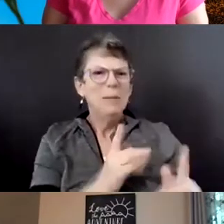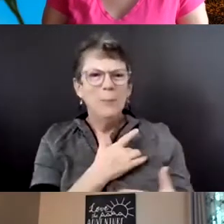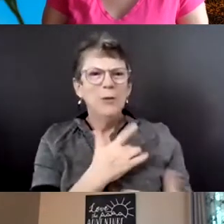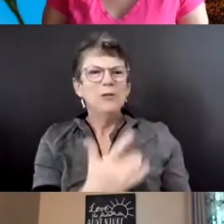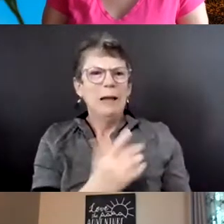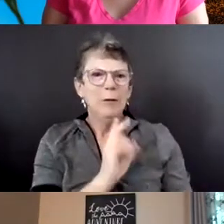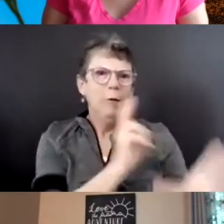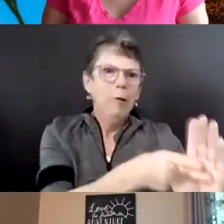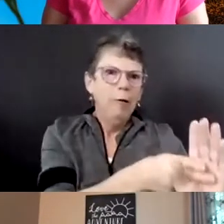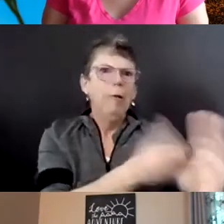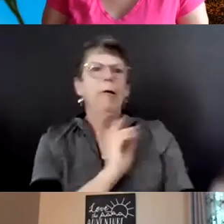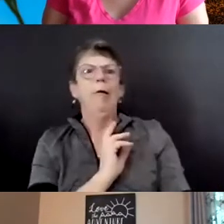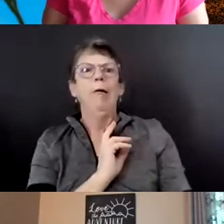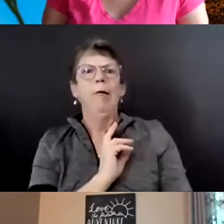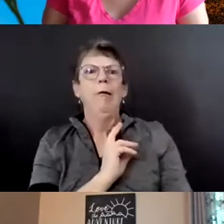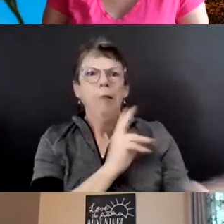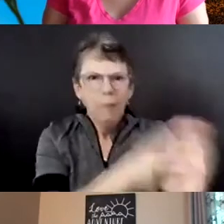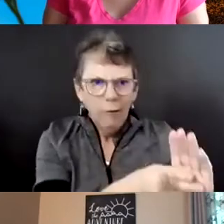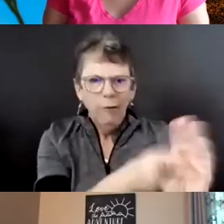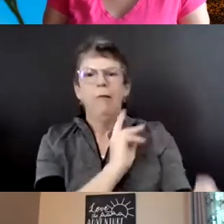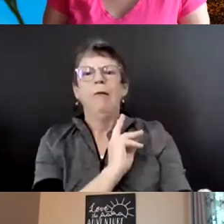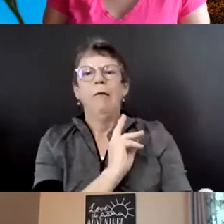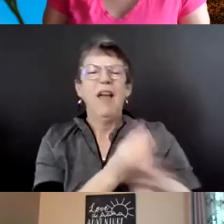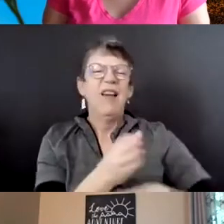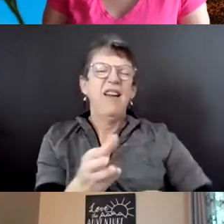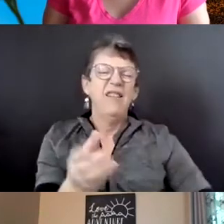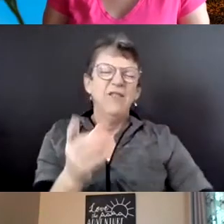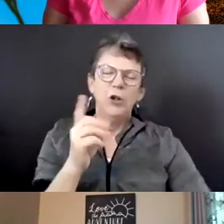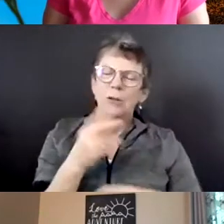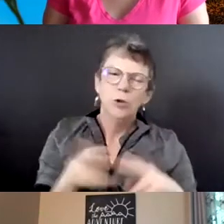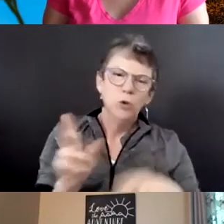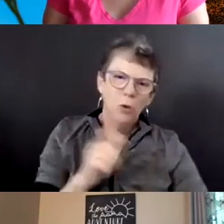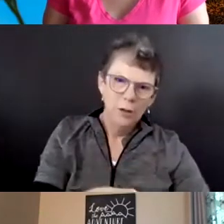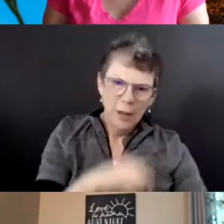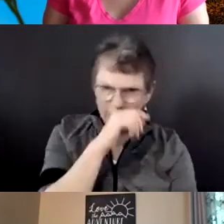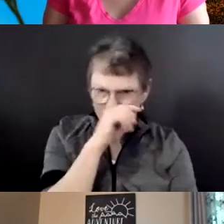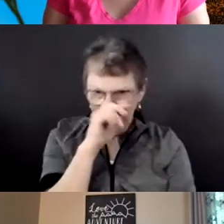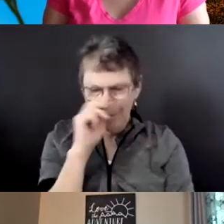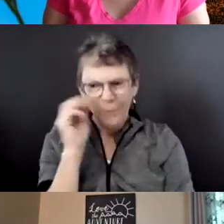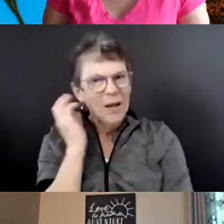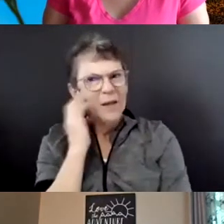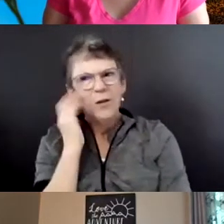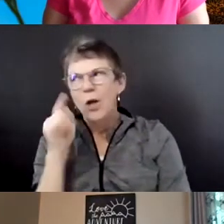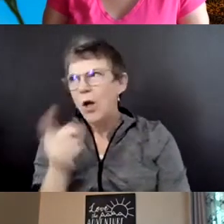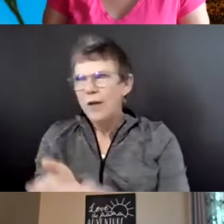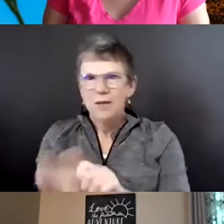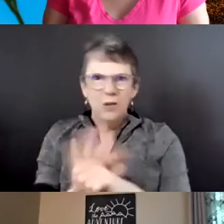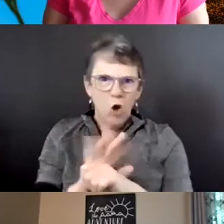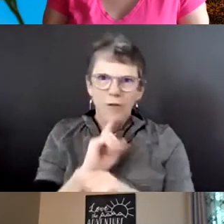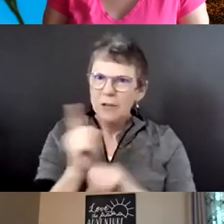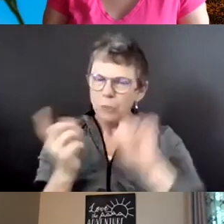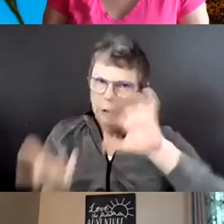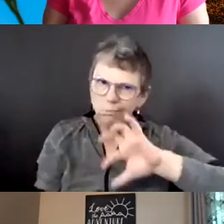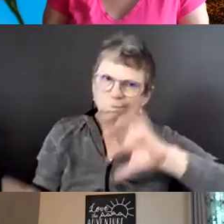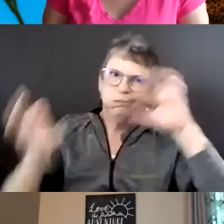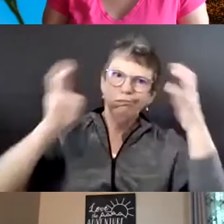some time. We had a major and really unprecedented disruption to the world economy. And I do think it's just going to take